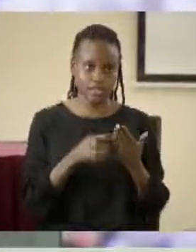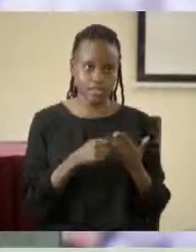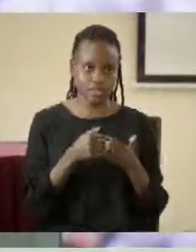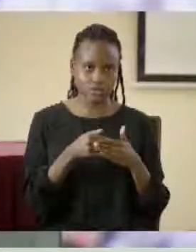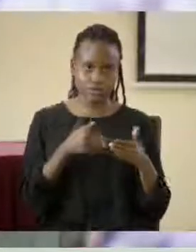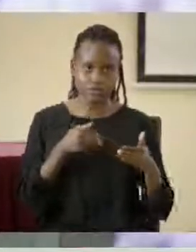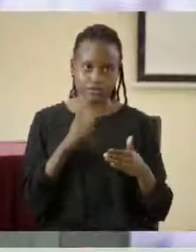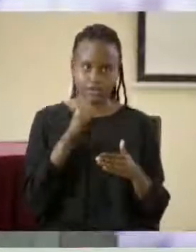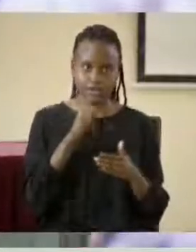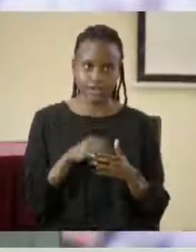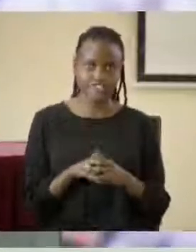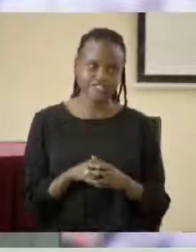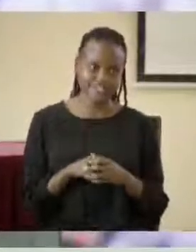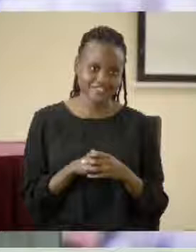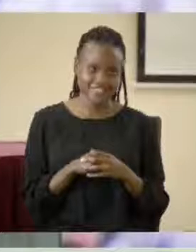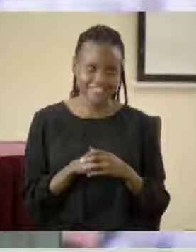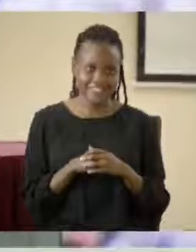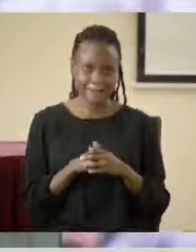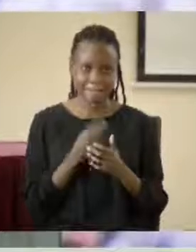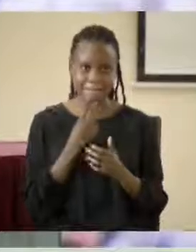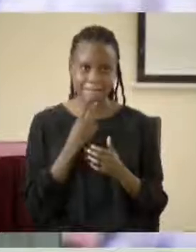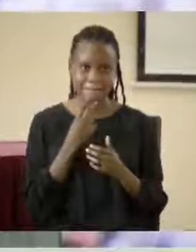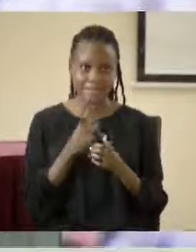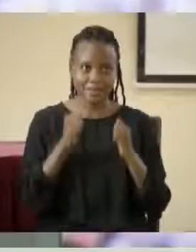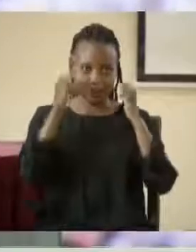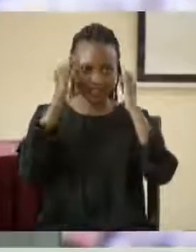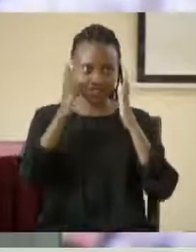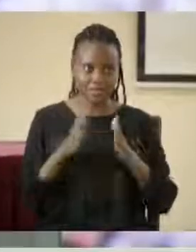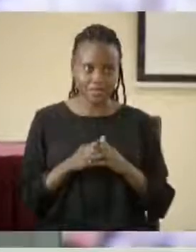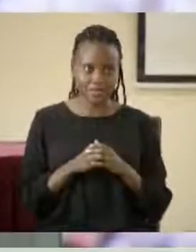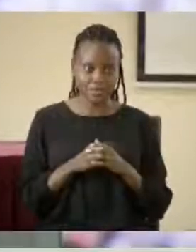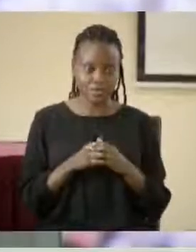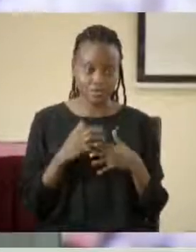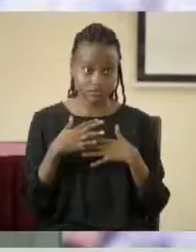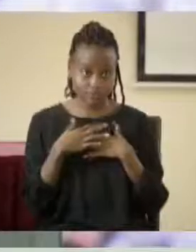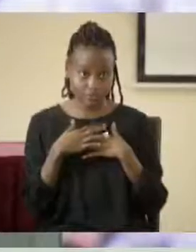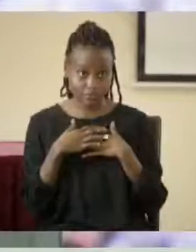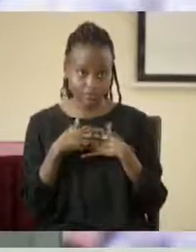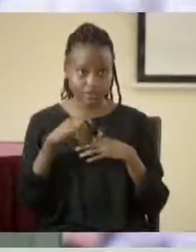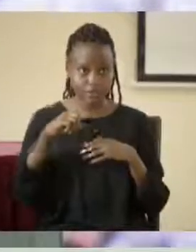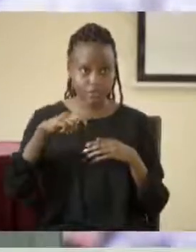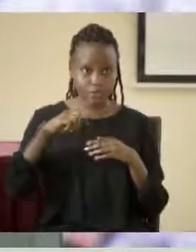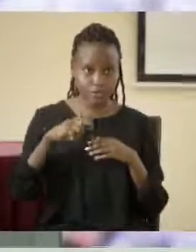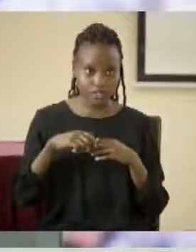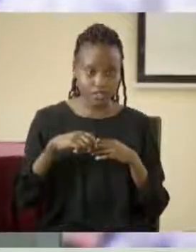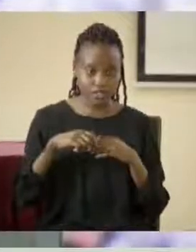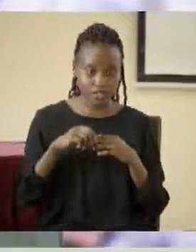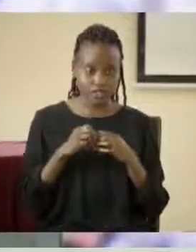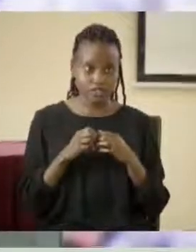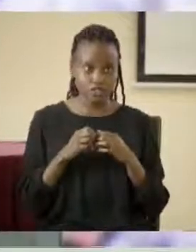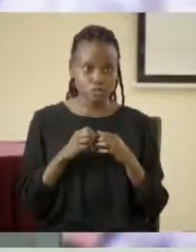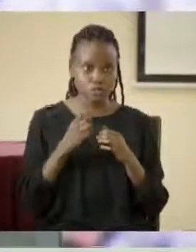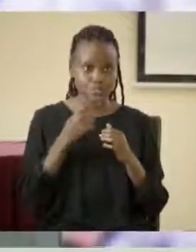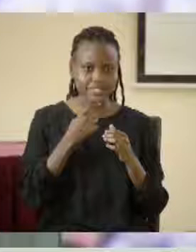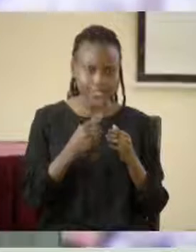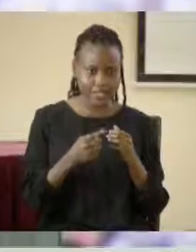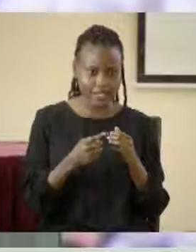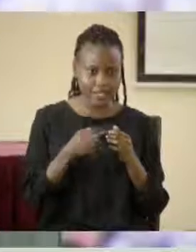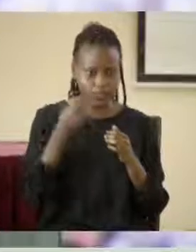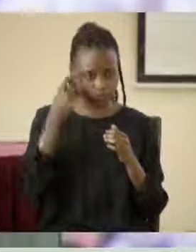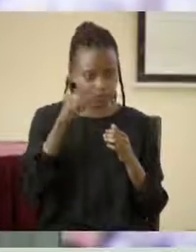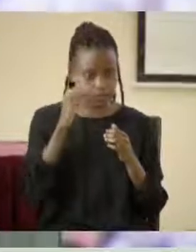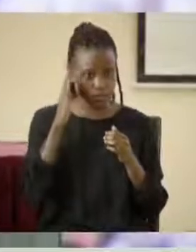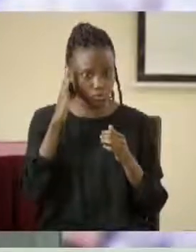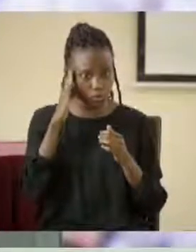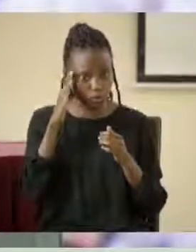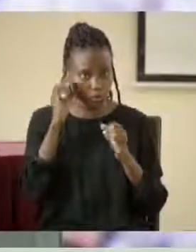before lunch. But the students were horrified. So you need to raise the consciousness of students, because